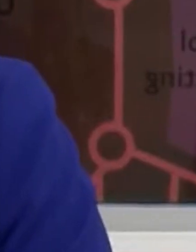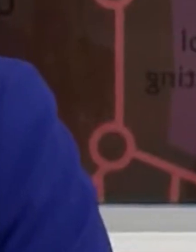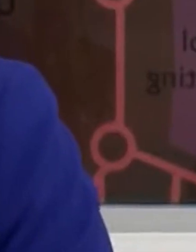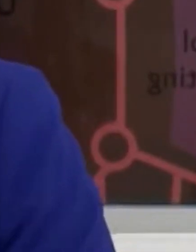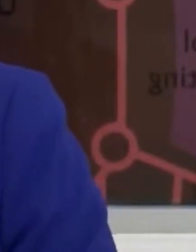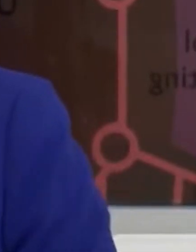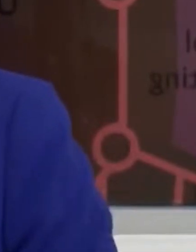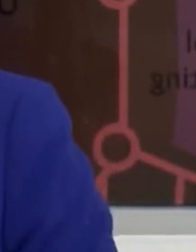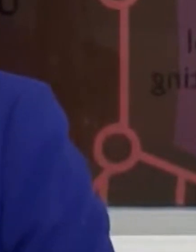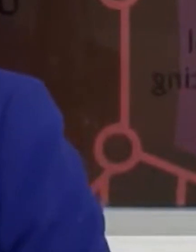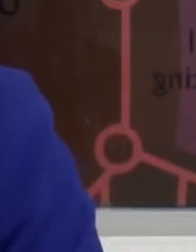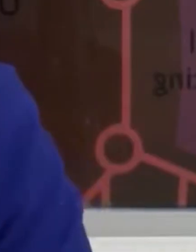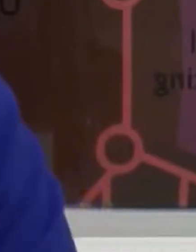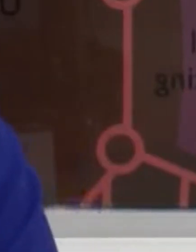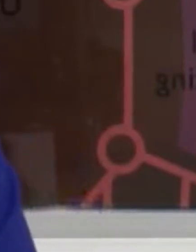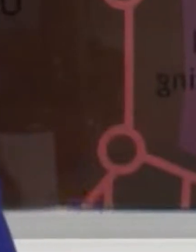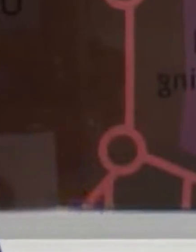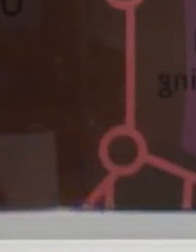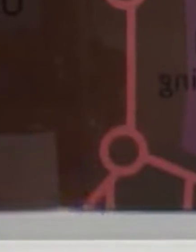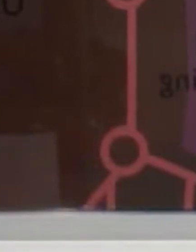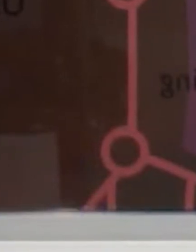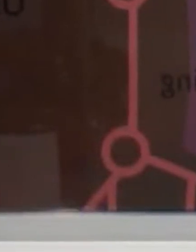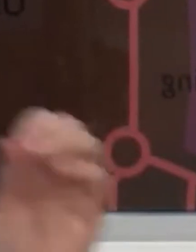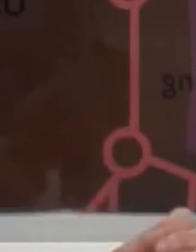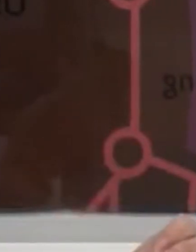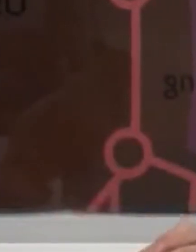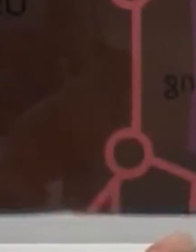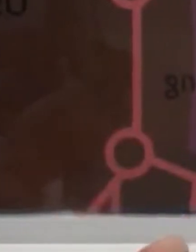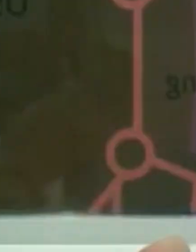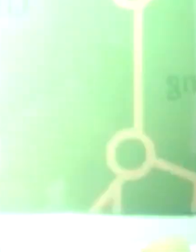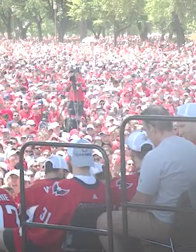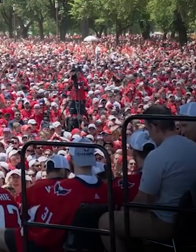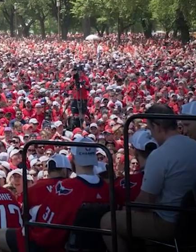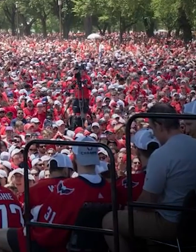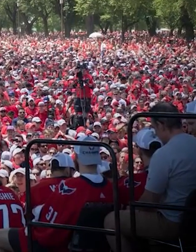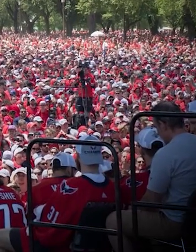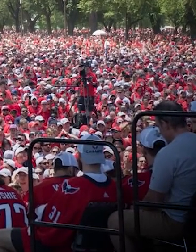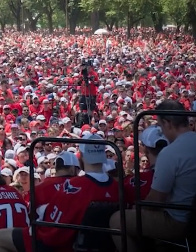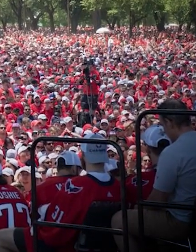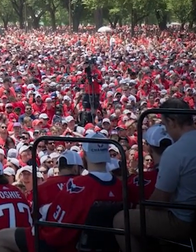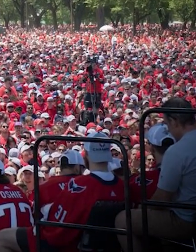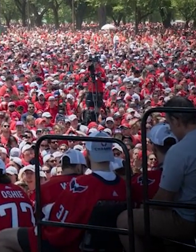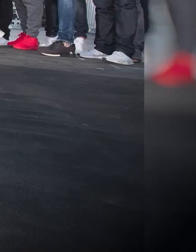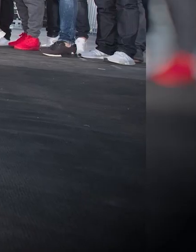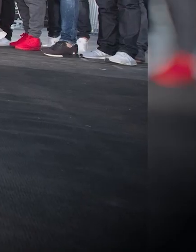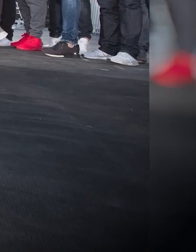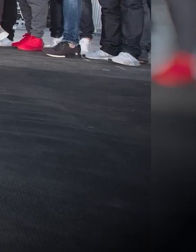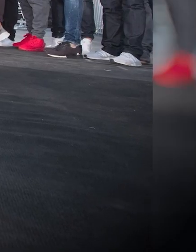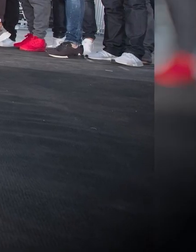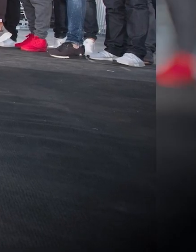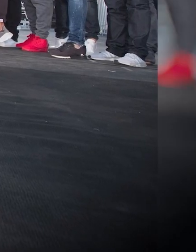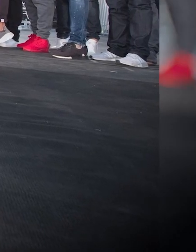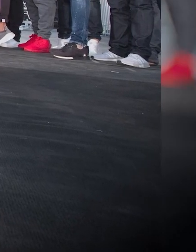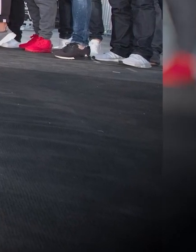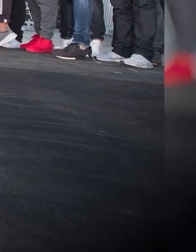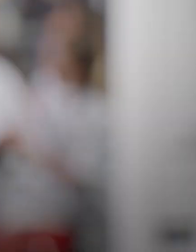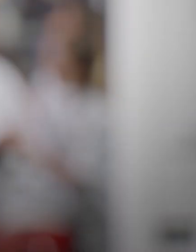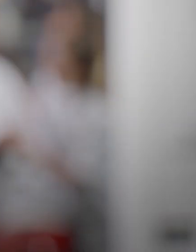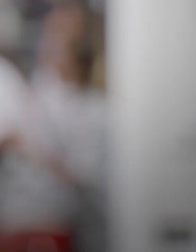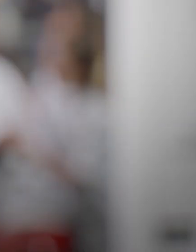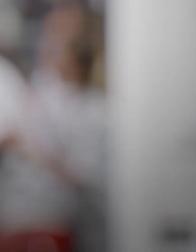worked tirelessly to create the pathways to affordable housing across our city. We claimed our rightful place as the sports